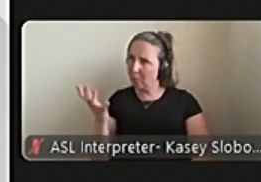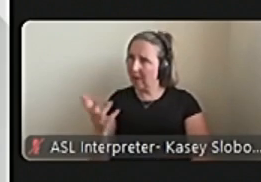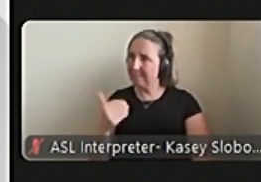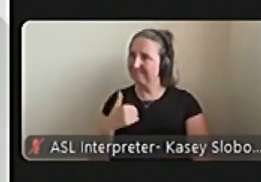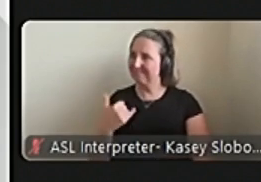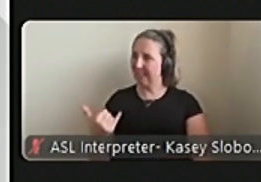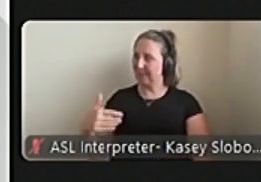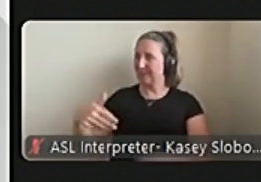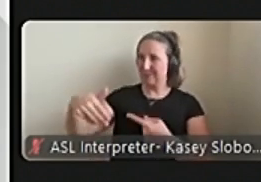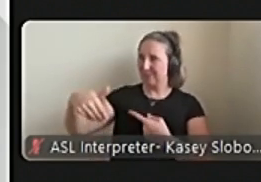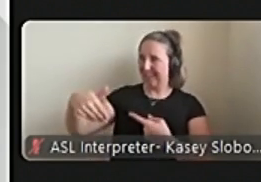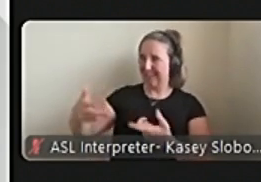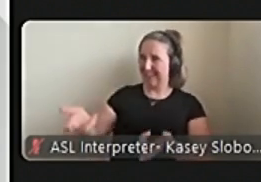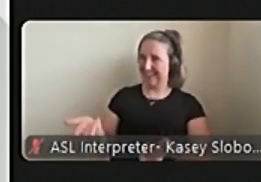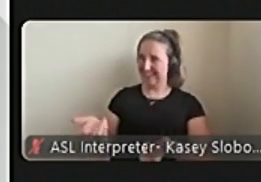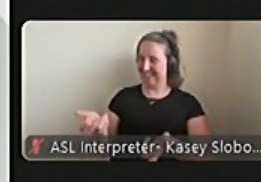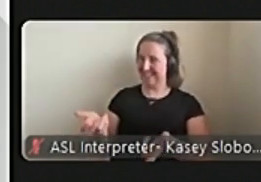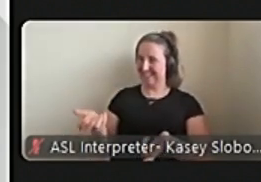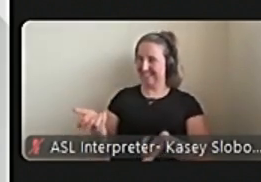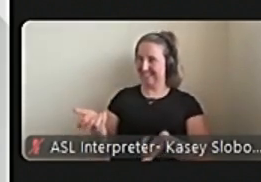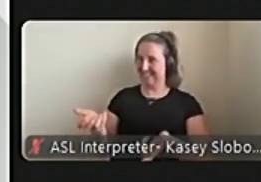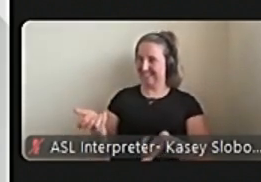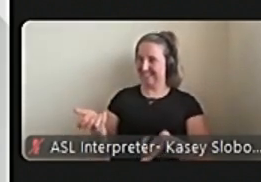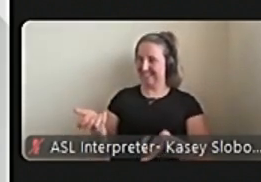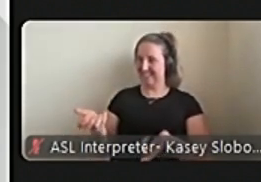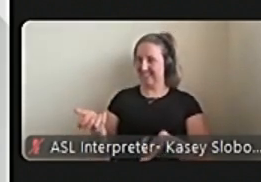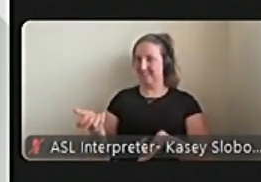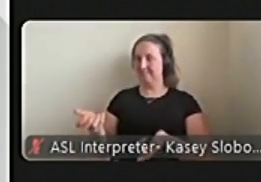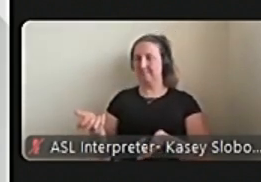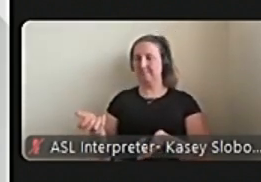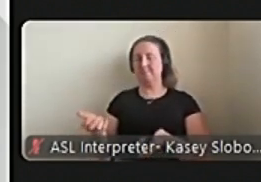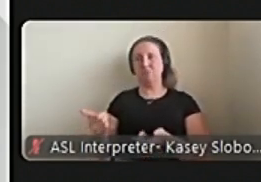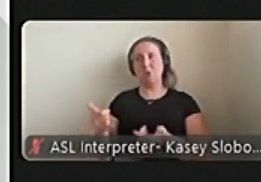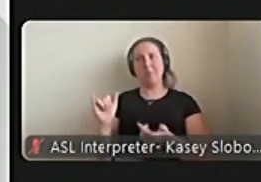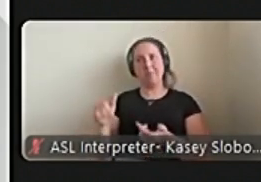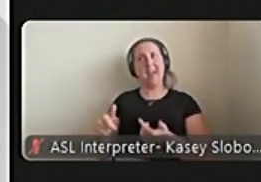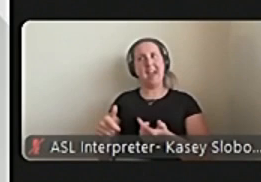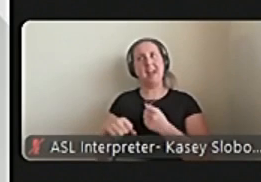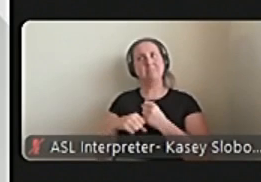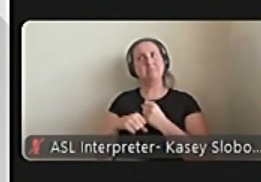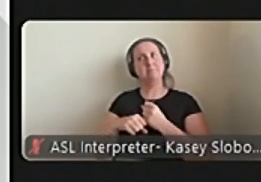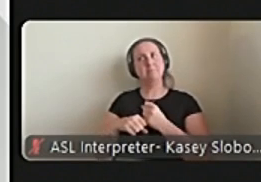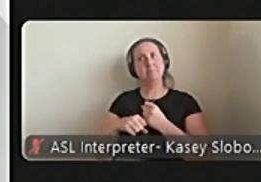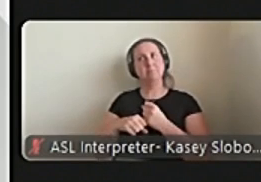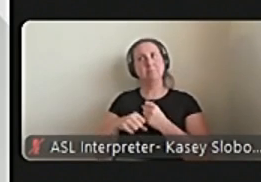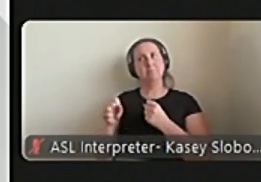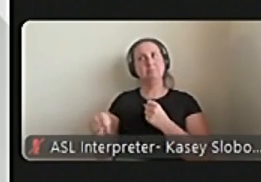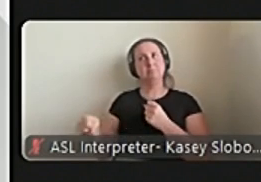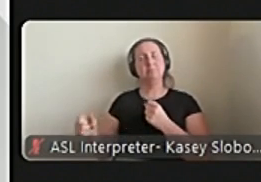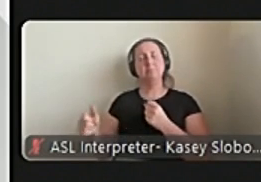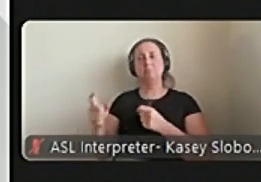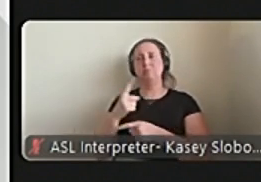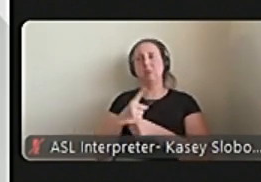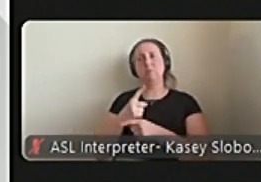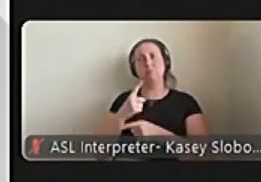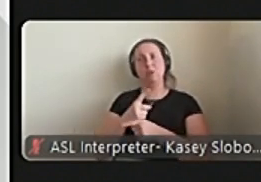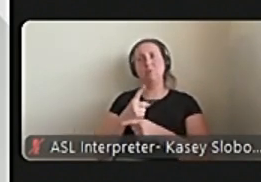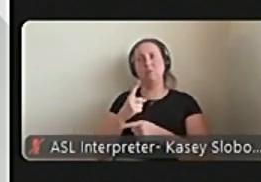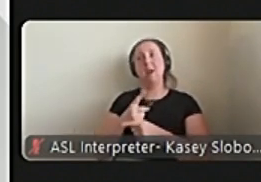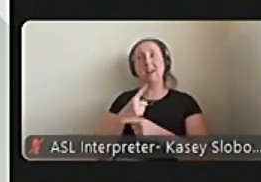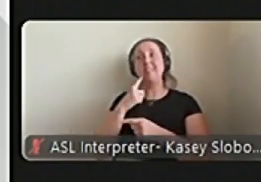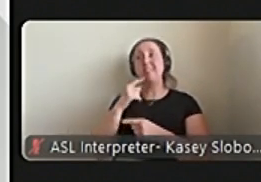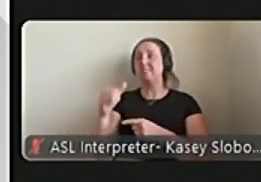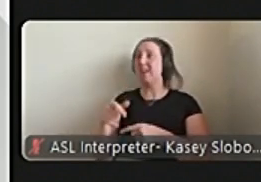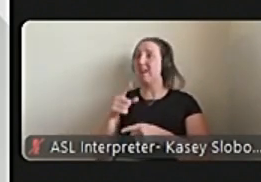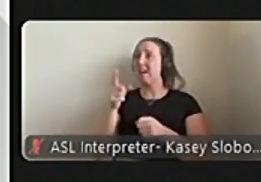have, this should have been going on quite some time. Yeah, and I think it did. I just don't